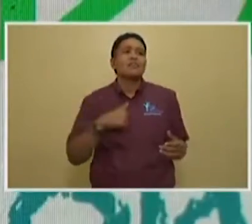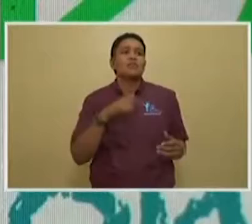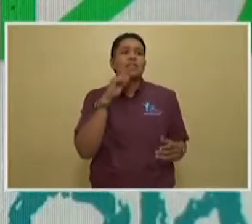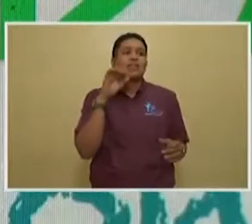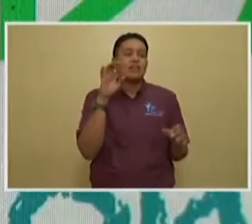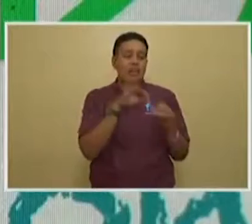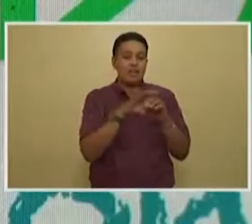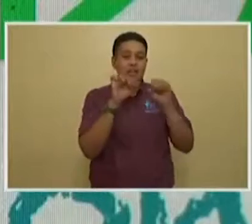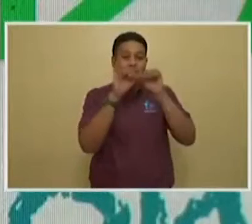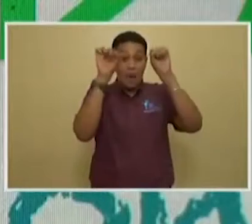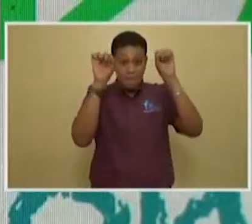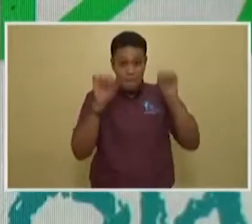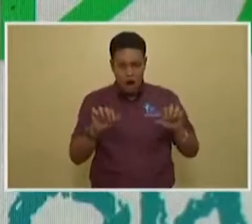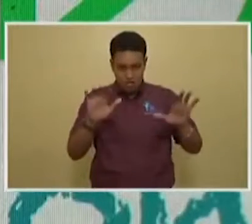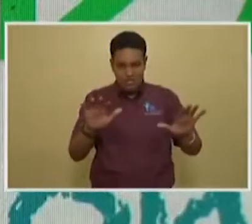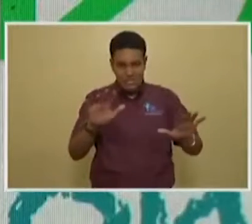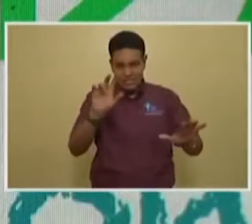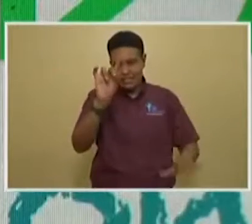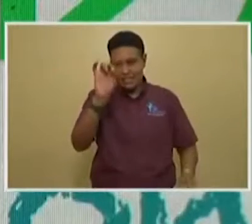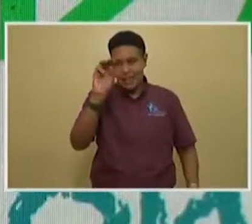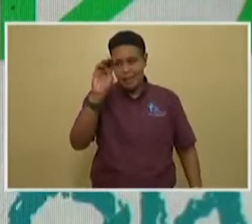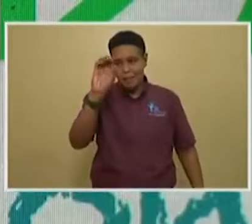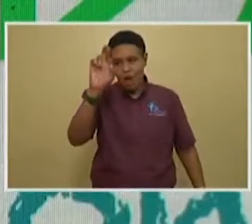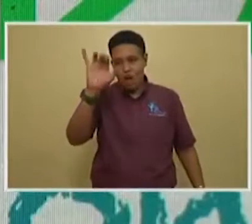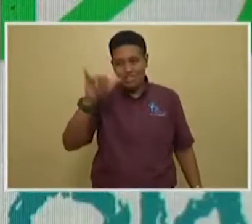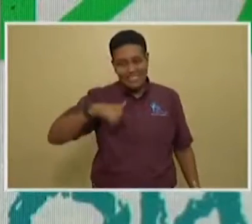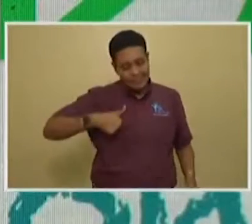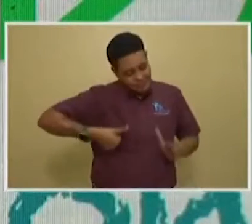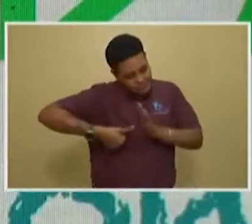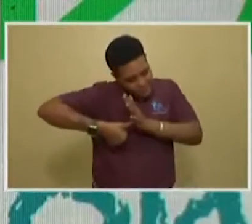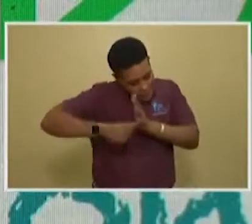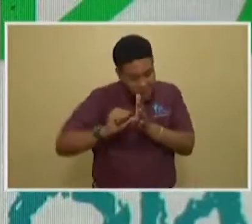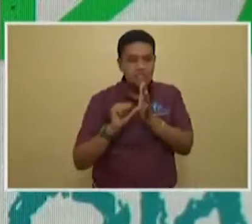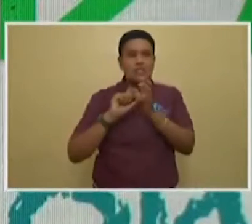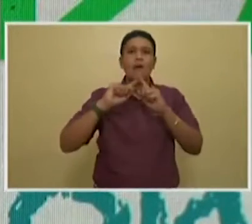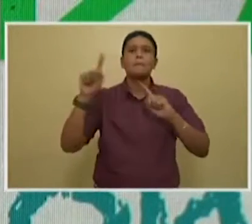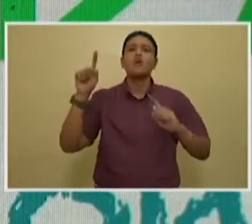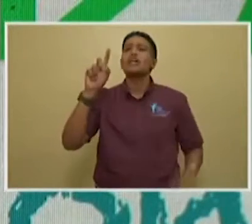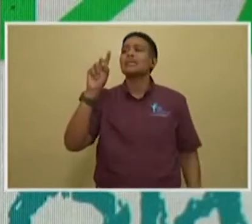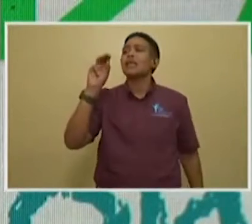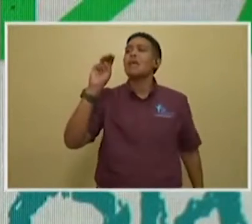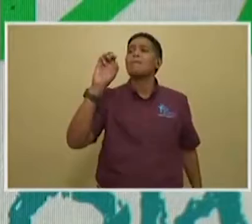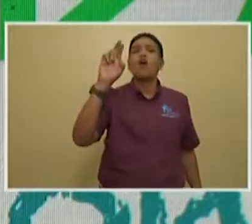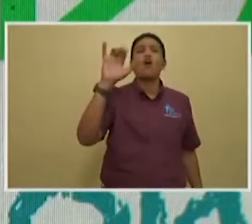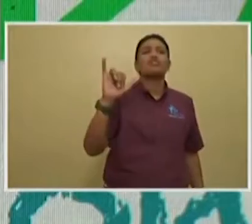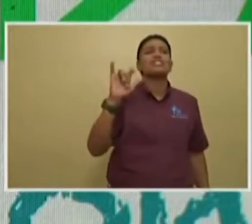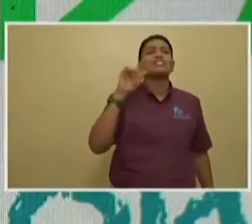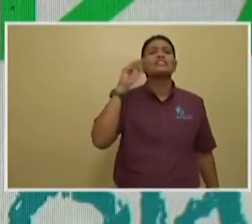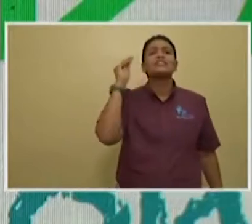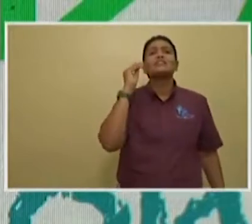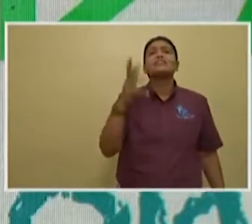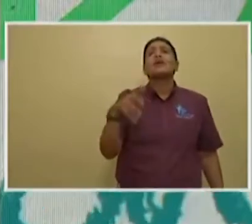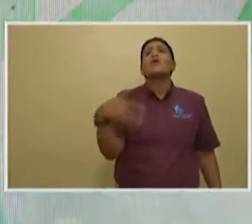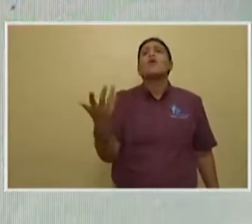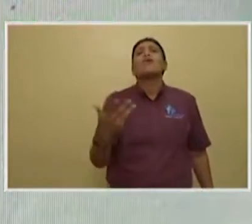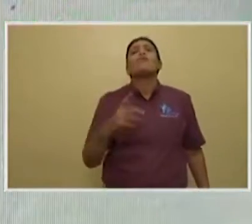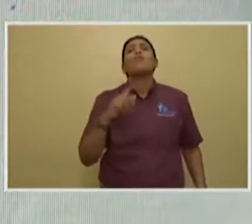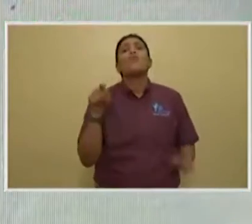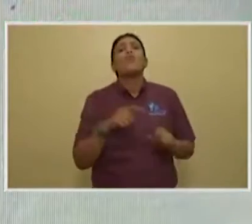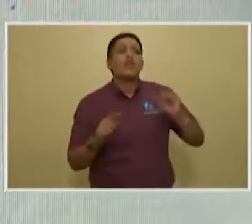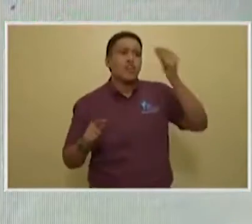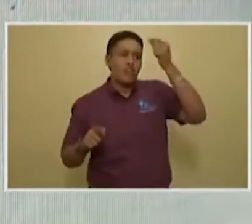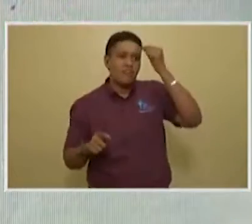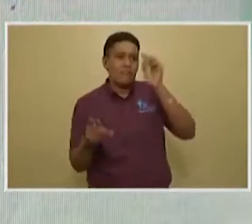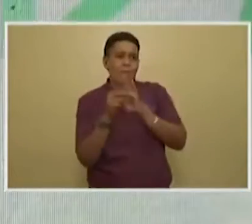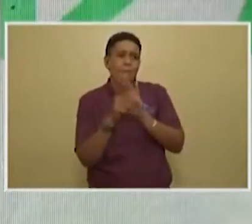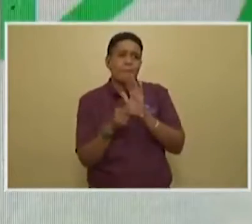and I want to emphasize that. But the essence of the democracy is that when government